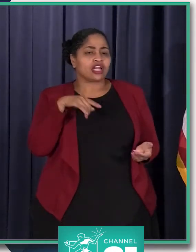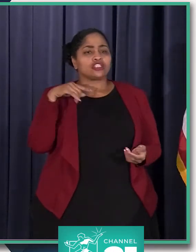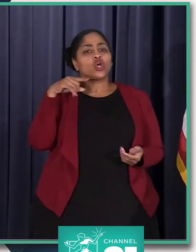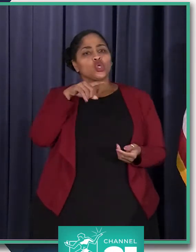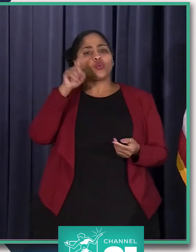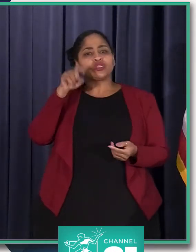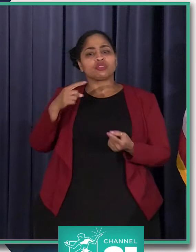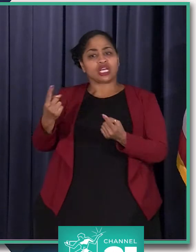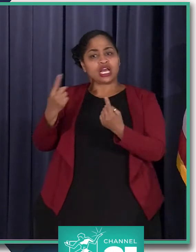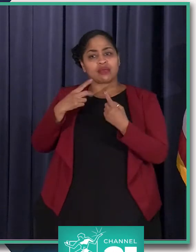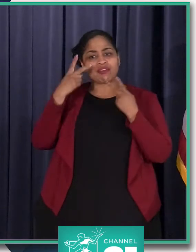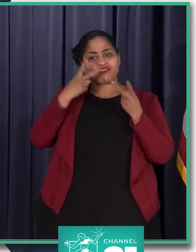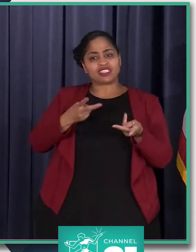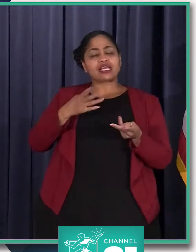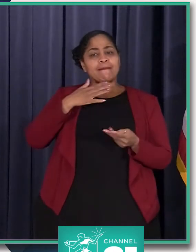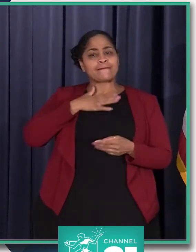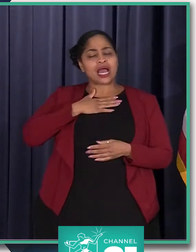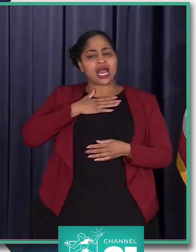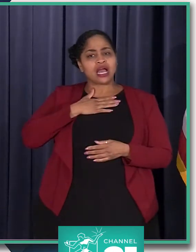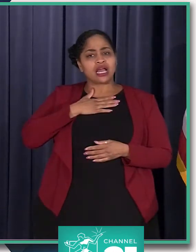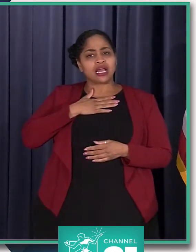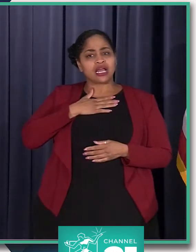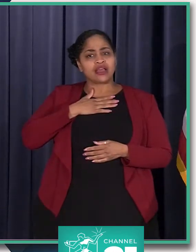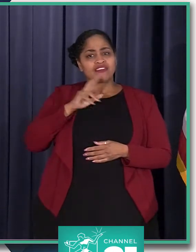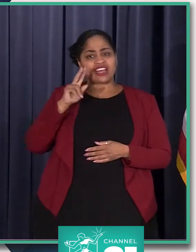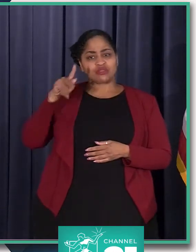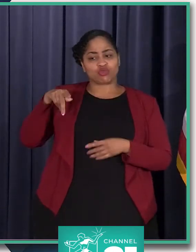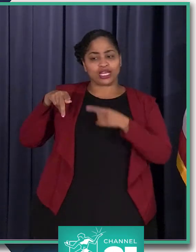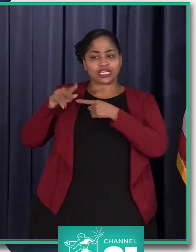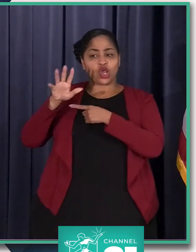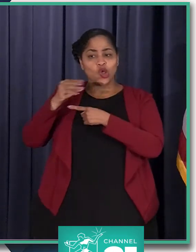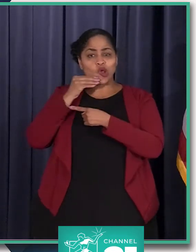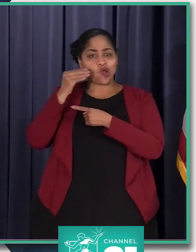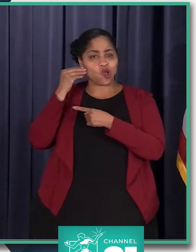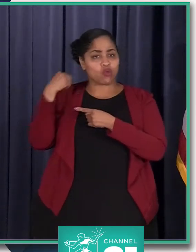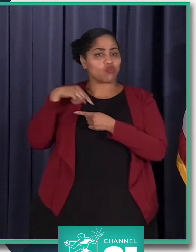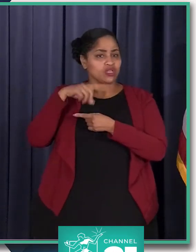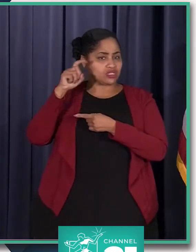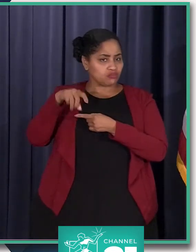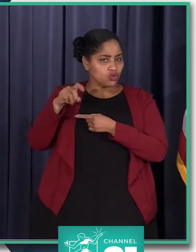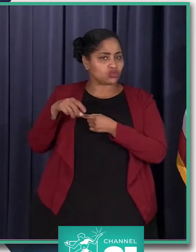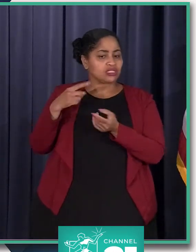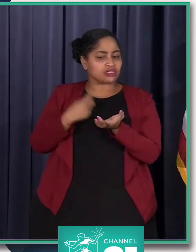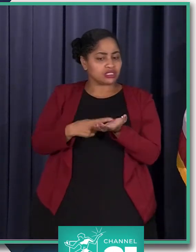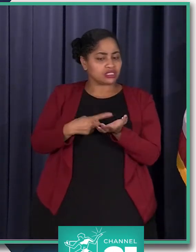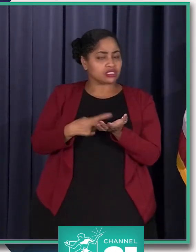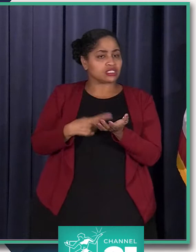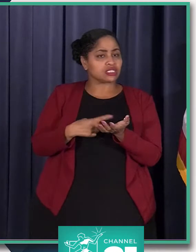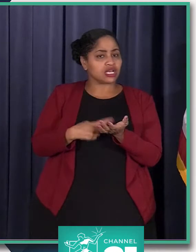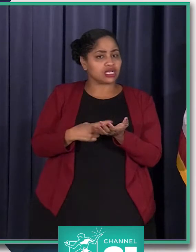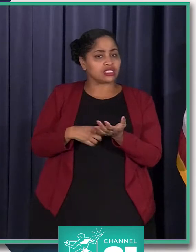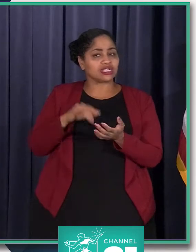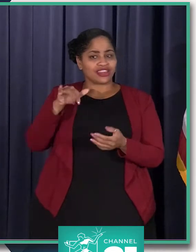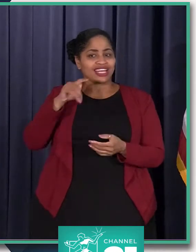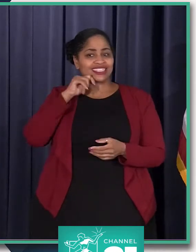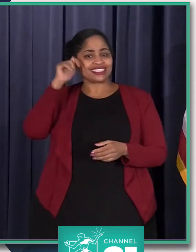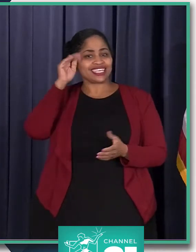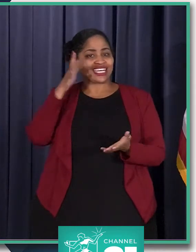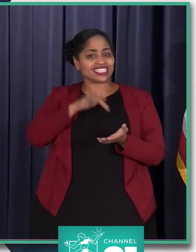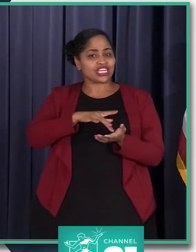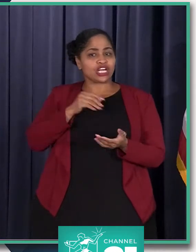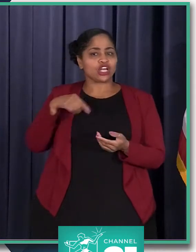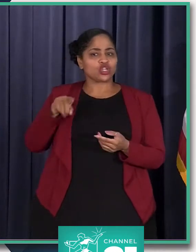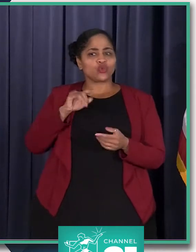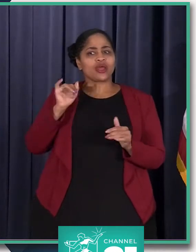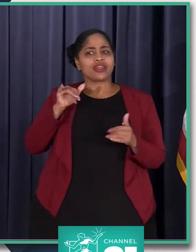supposed to come and visit my vice president at her house. We were supposed to discuss my teen center, and you guys were